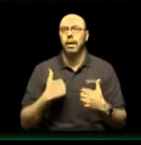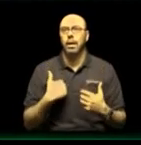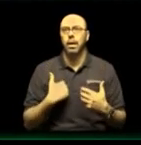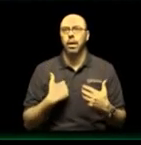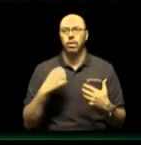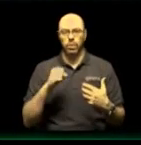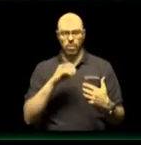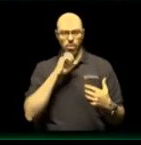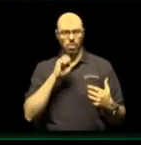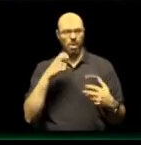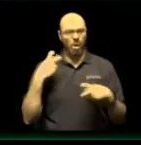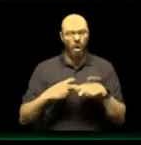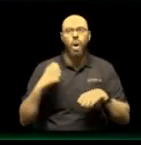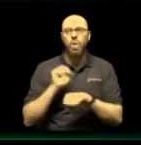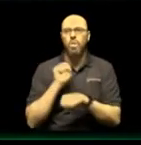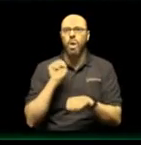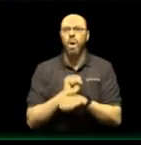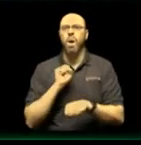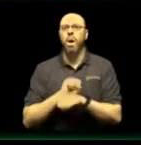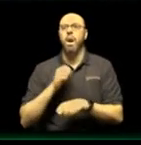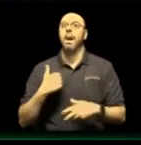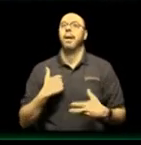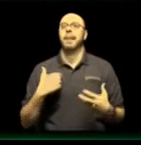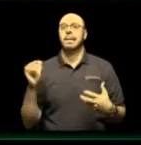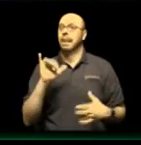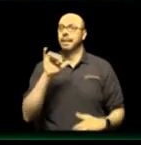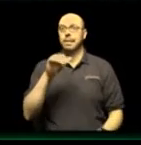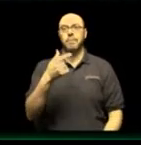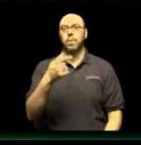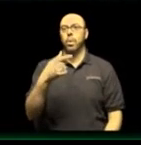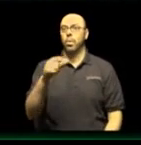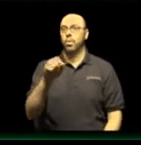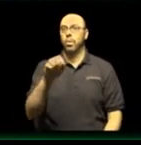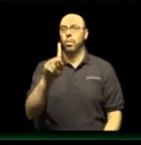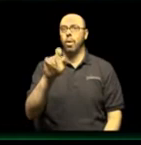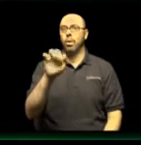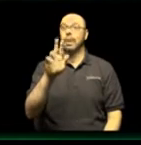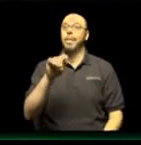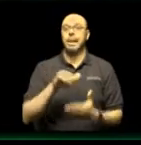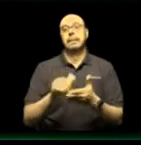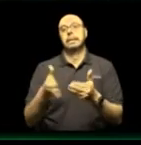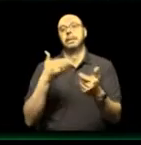so hard work. It's not the same as go-karting. Go-karting is easy.